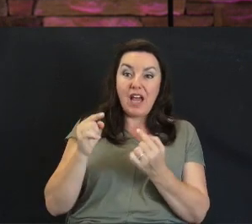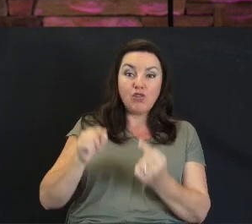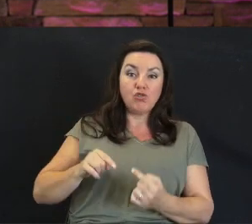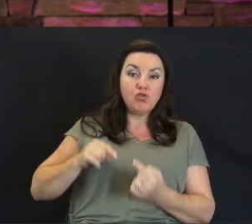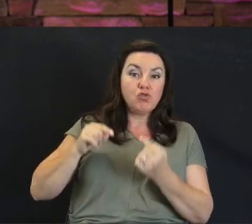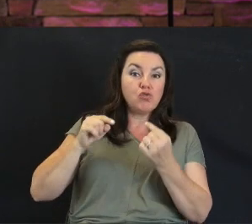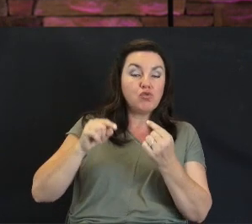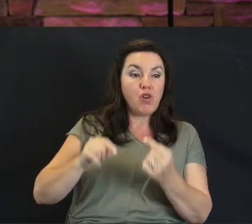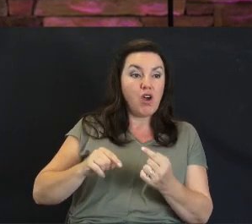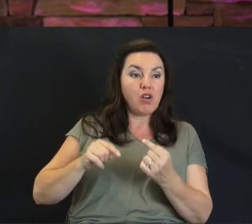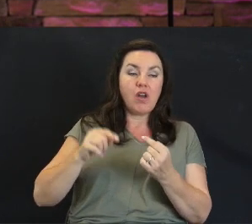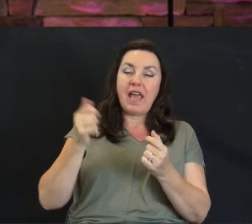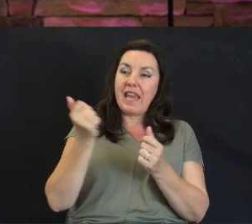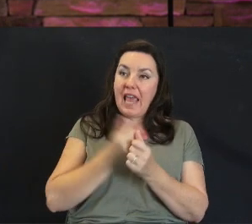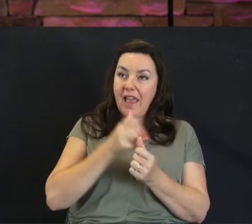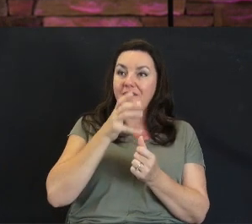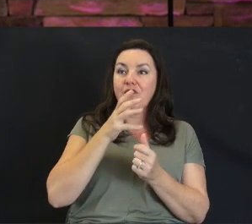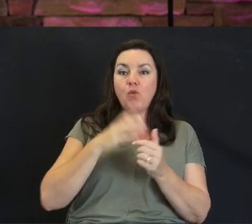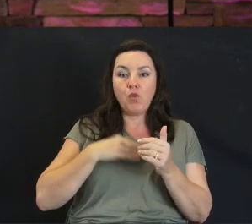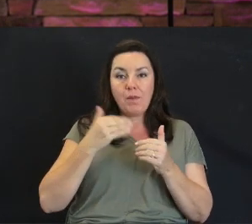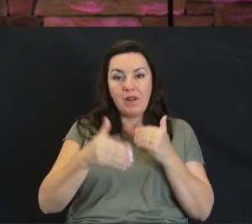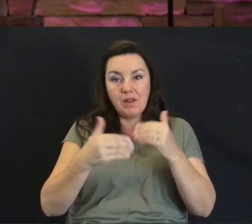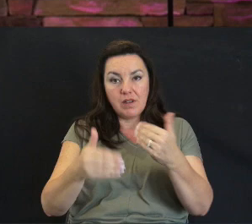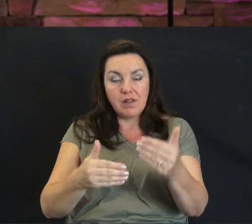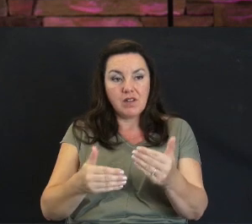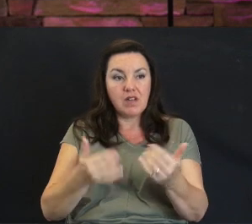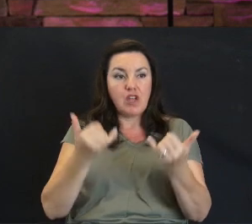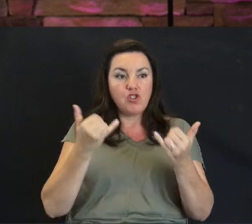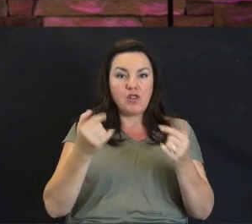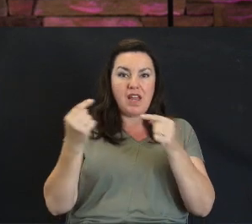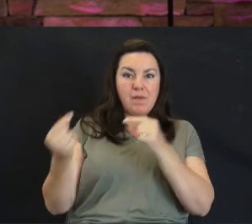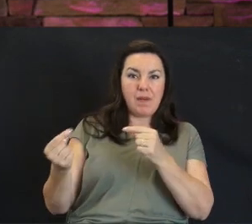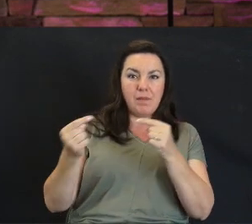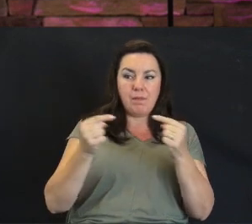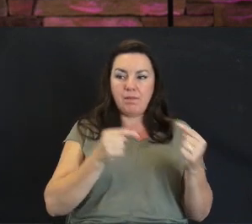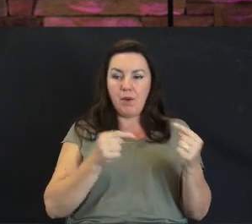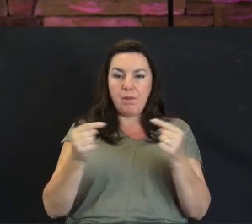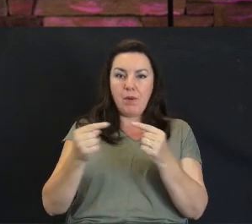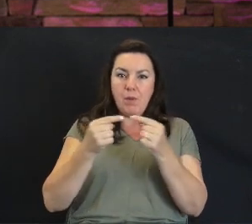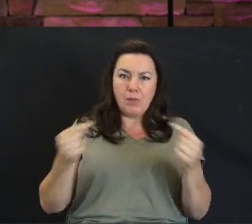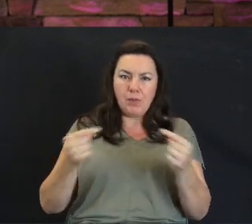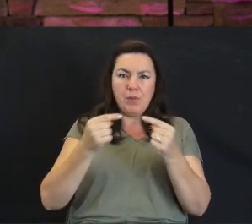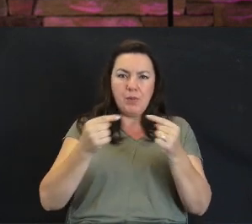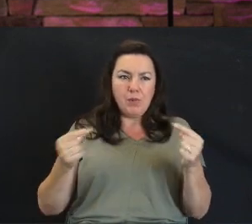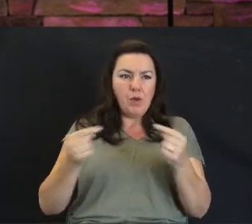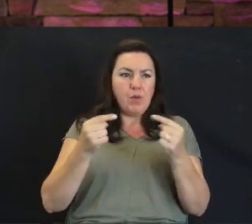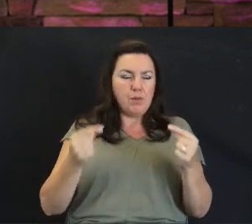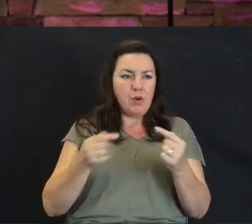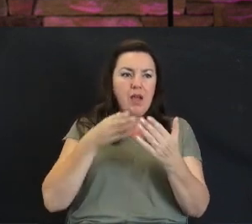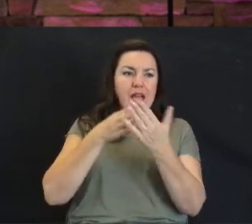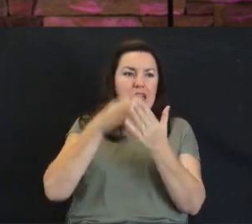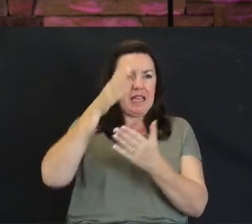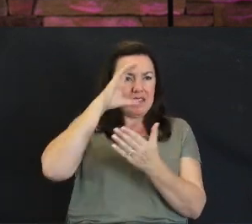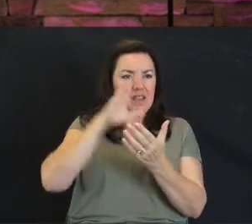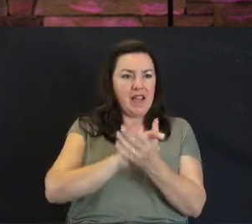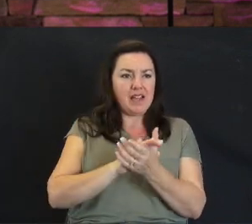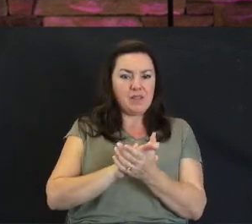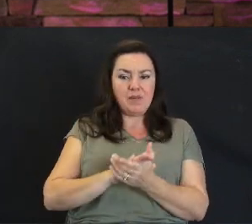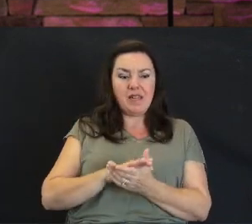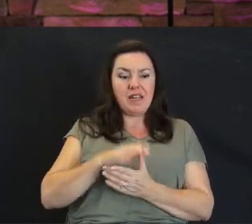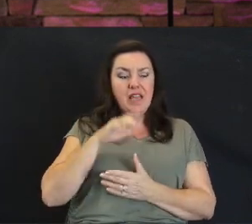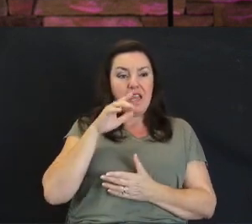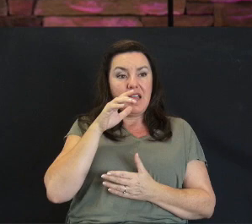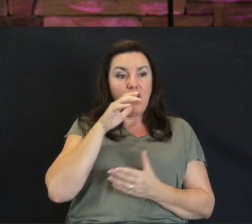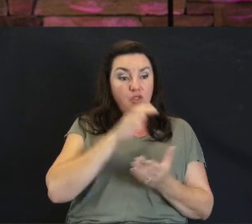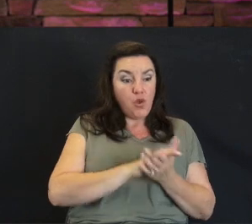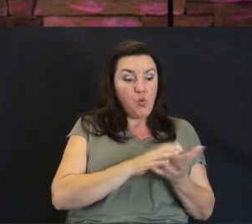And so would every woman after her She would now be contending with her husband Being contentious toward her husband Her desire would